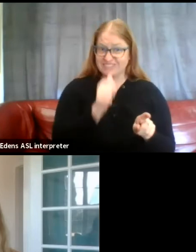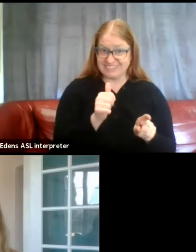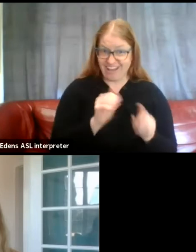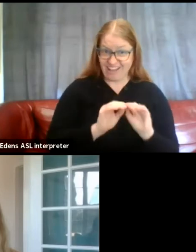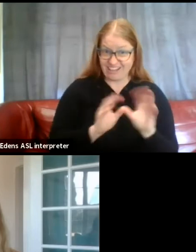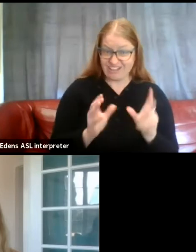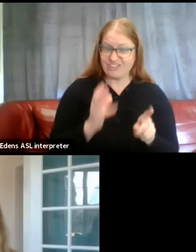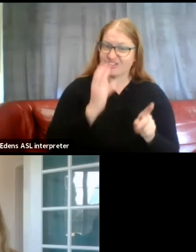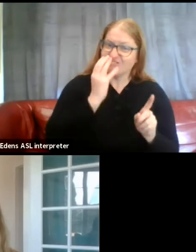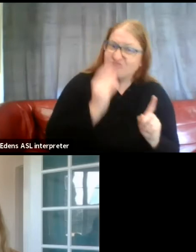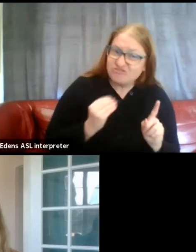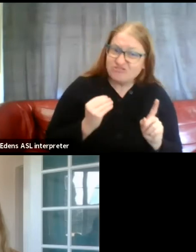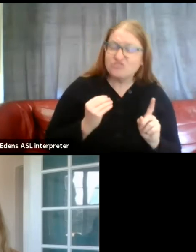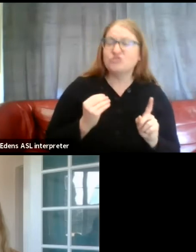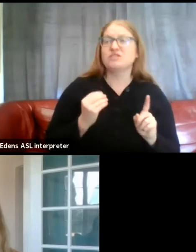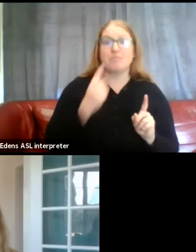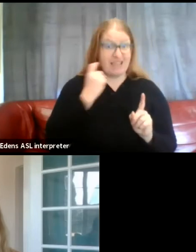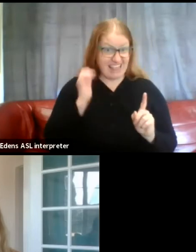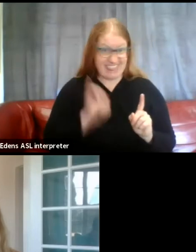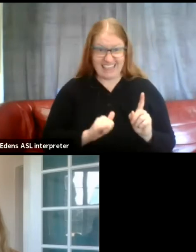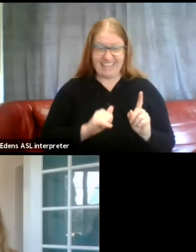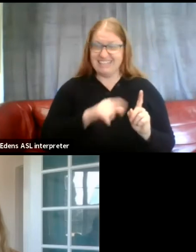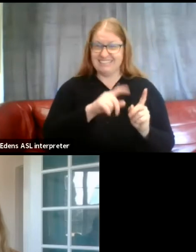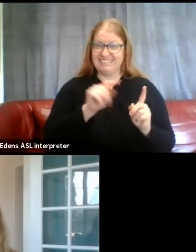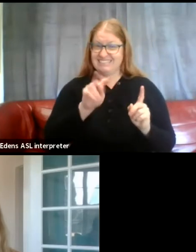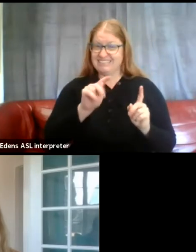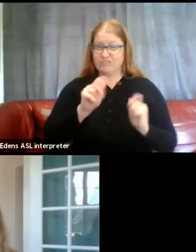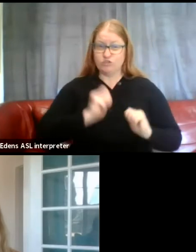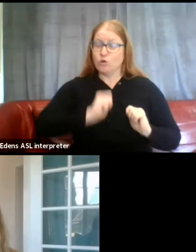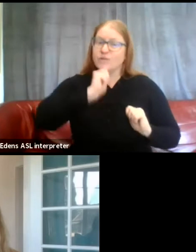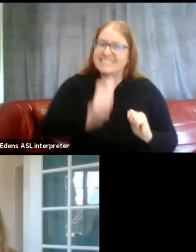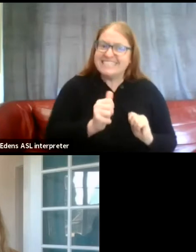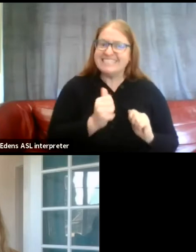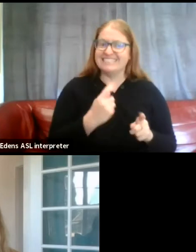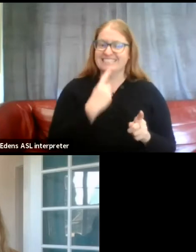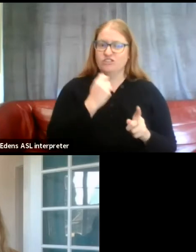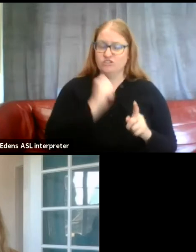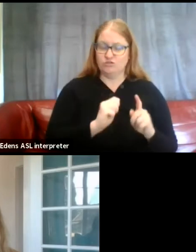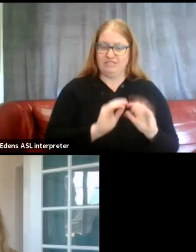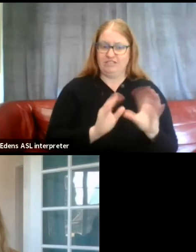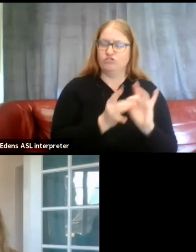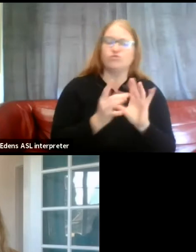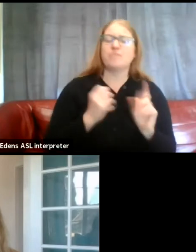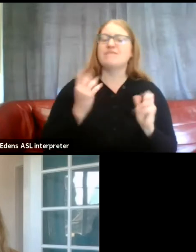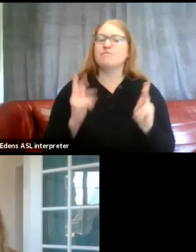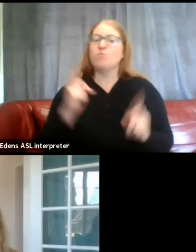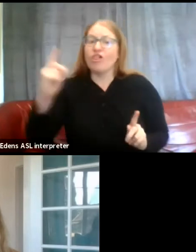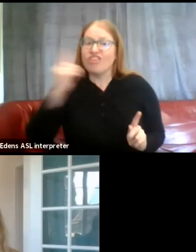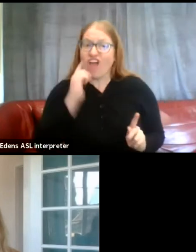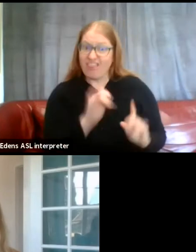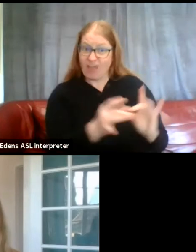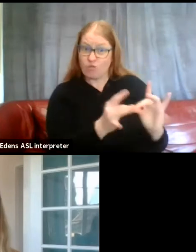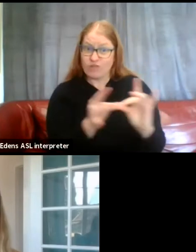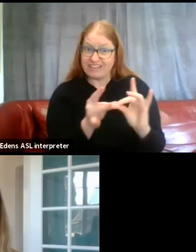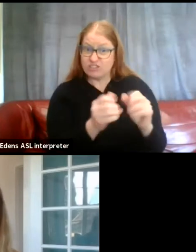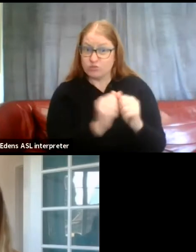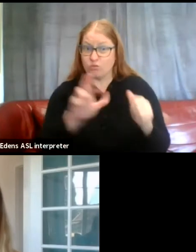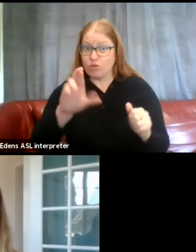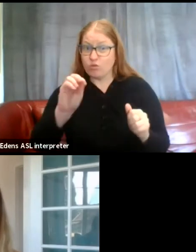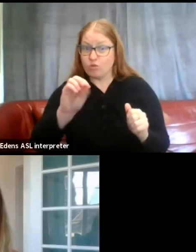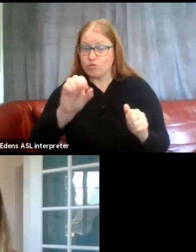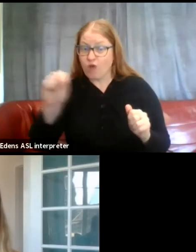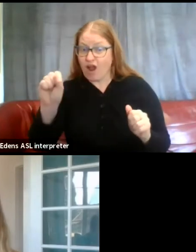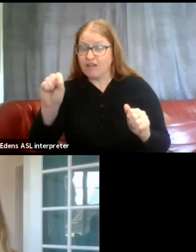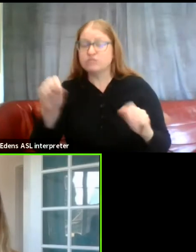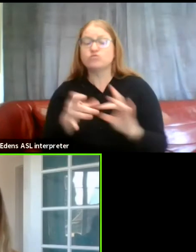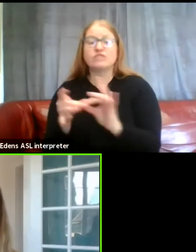her Jewishness, there were a bunch of viewers who were not Jewish who interpreted her relationship with Ross as the relationship between a nerdy Jewish